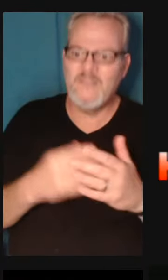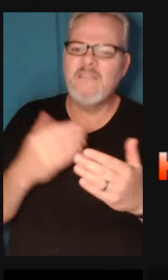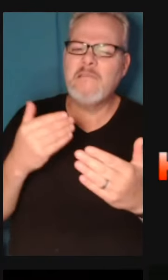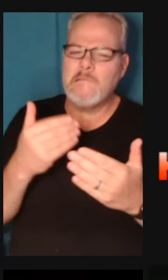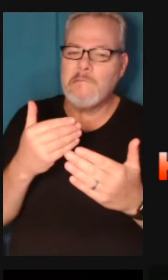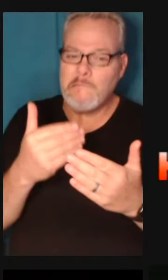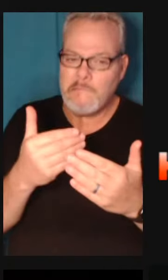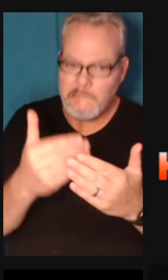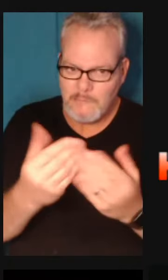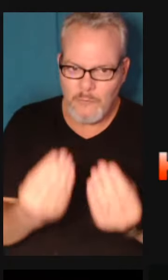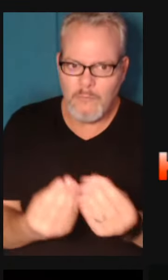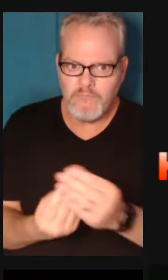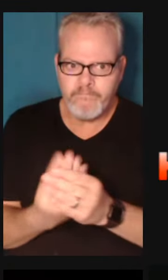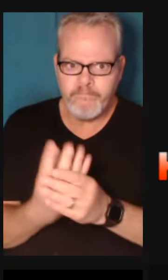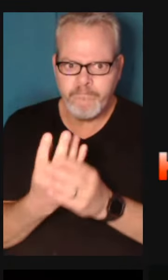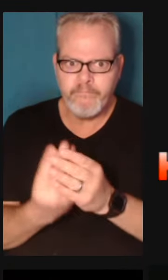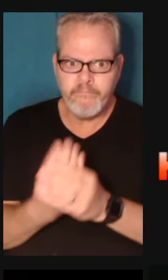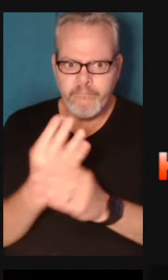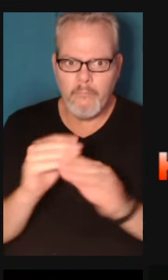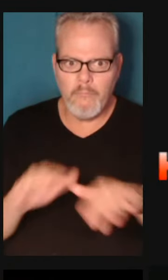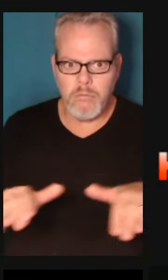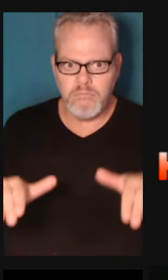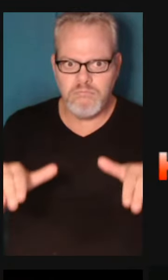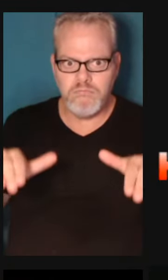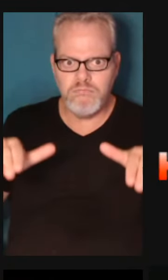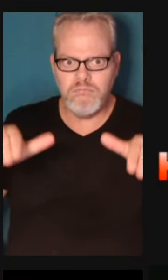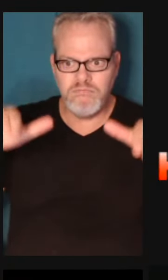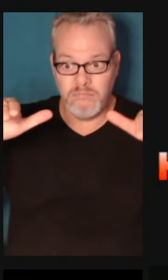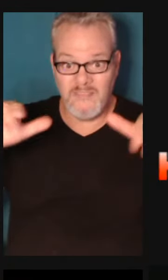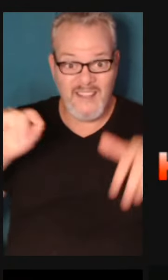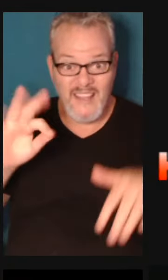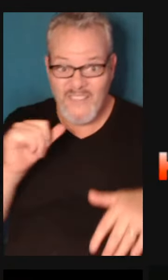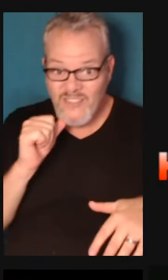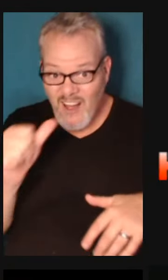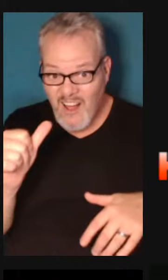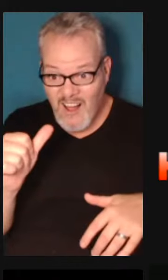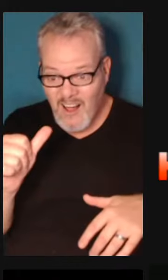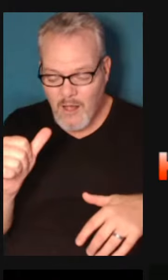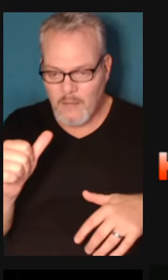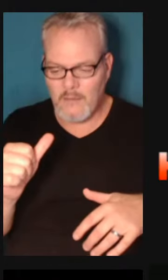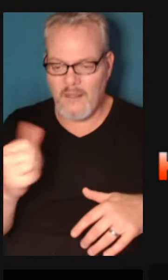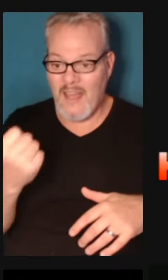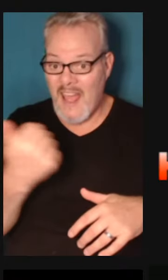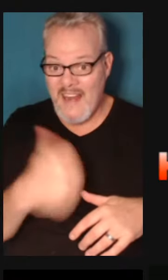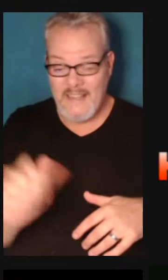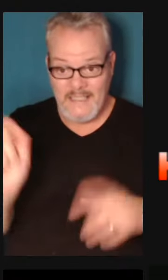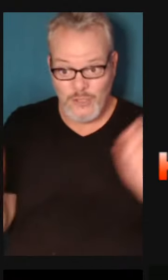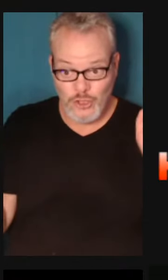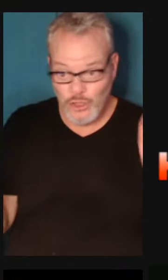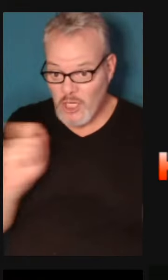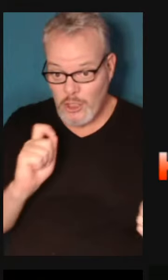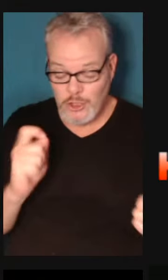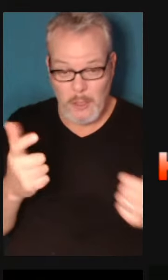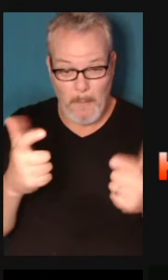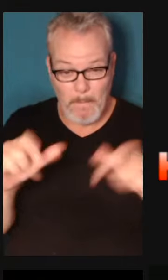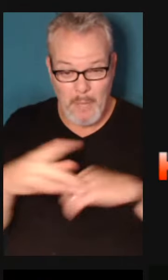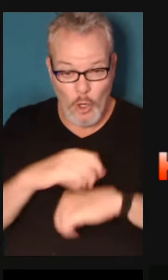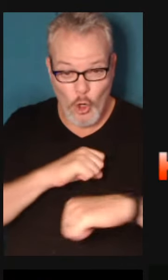right? But if we're not halfway there, or if anything changes this, a big earthquake, intrusion into the